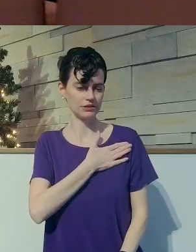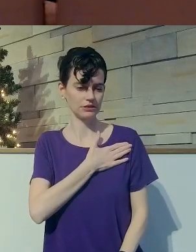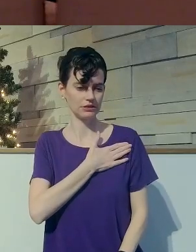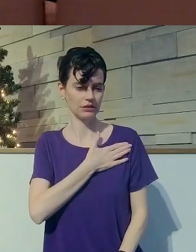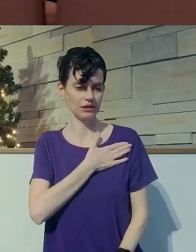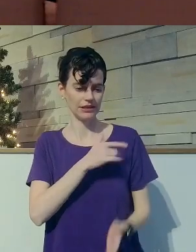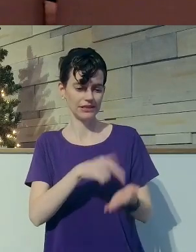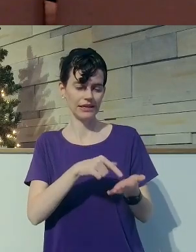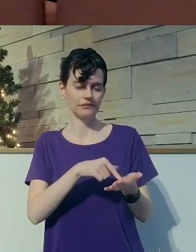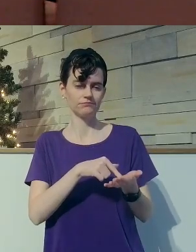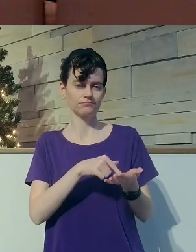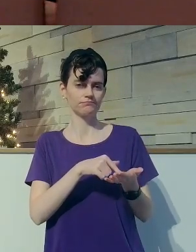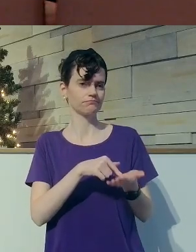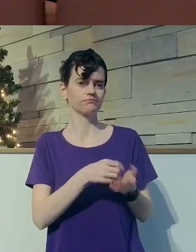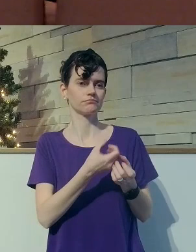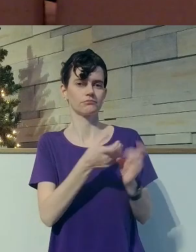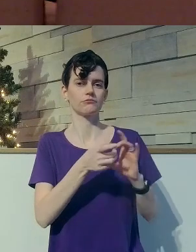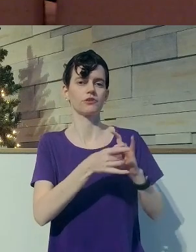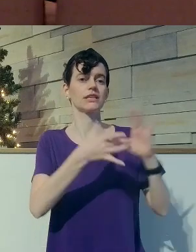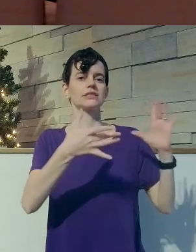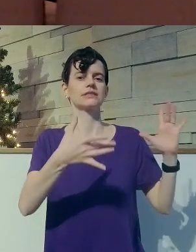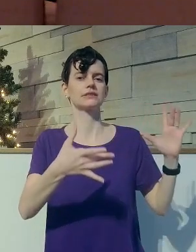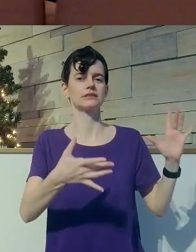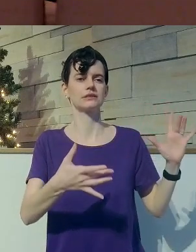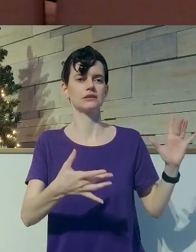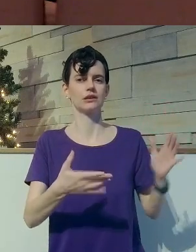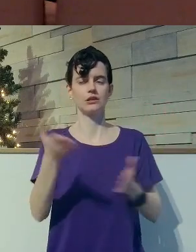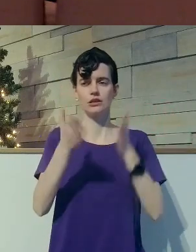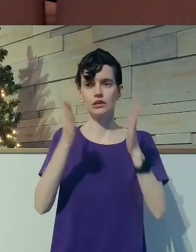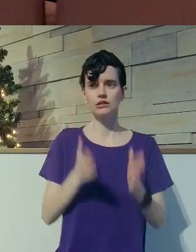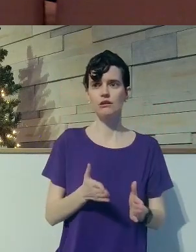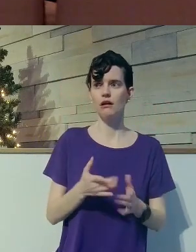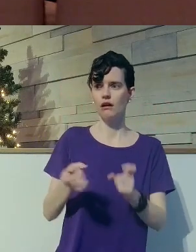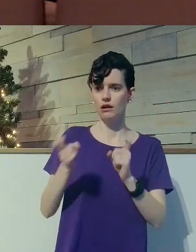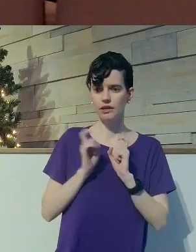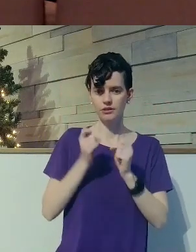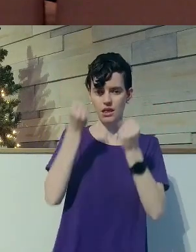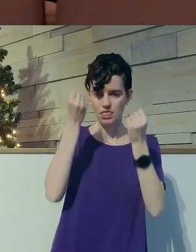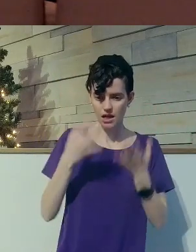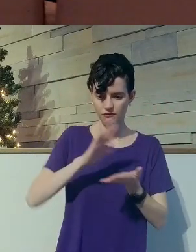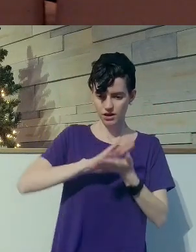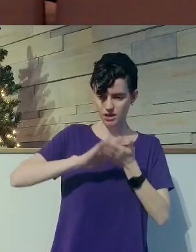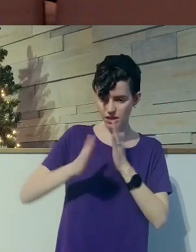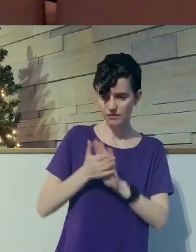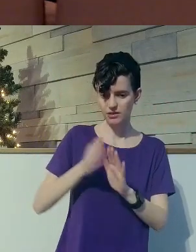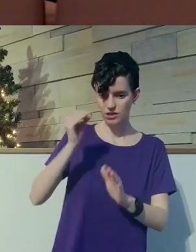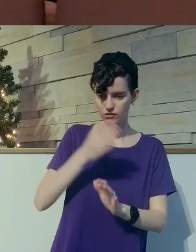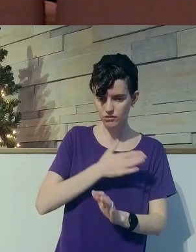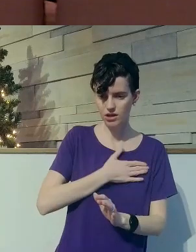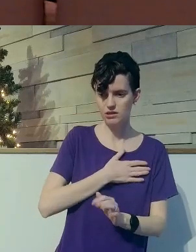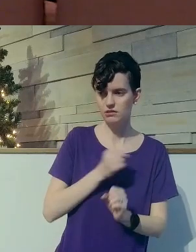And he released the debt. And so what is this servant who's been forgiven this astronomical grace and has been in the face of